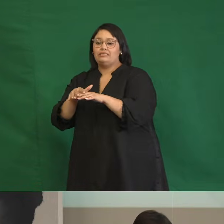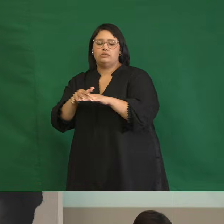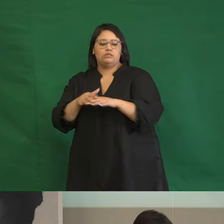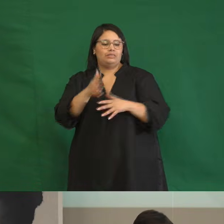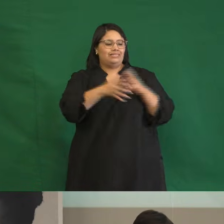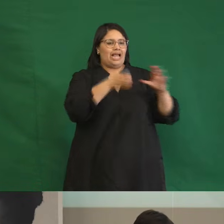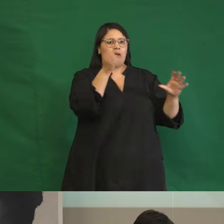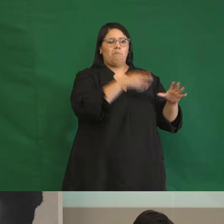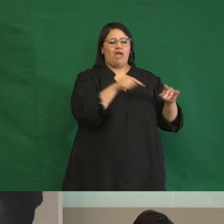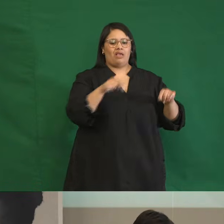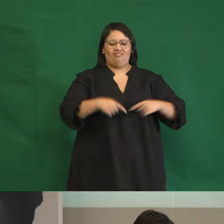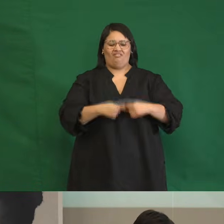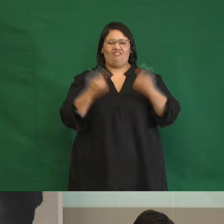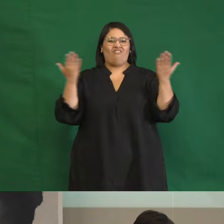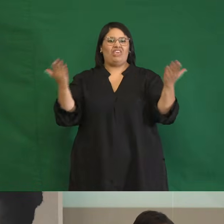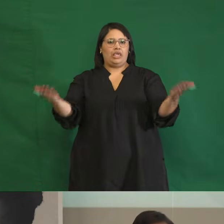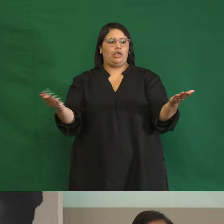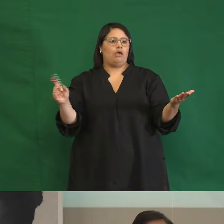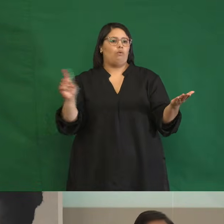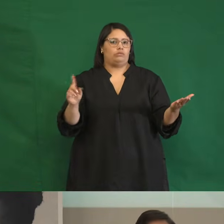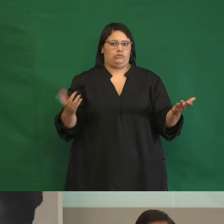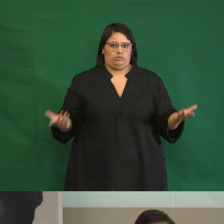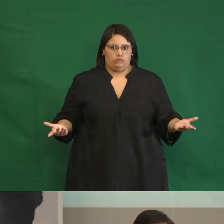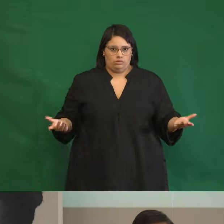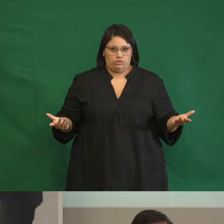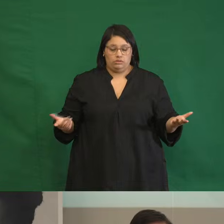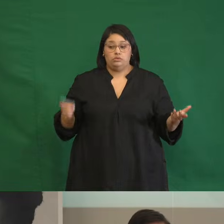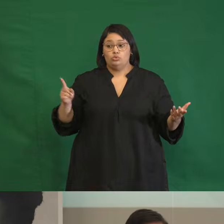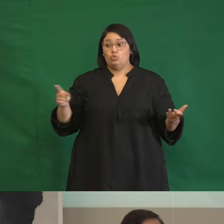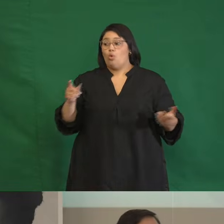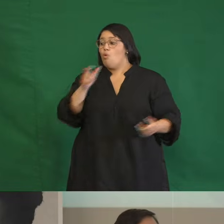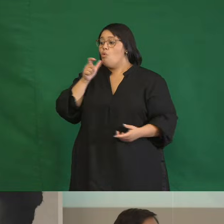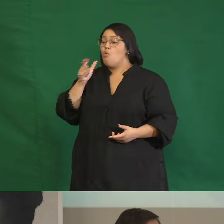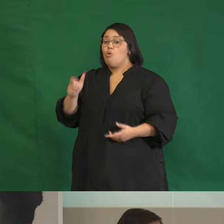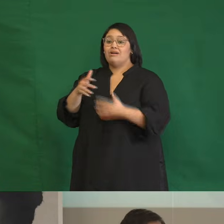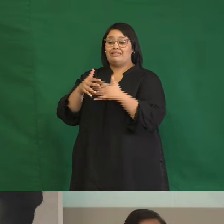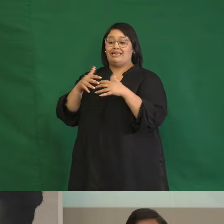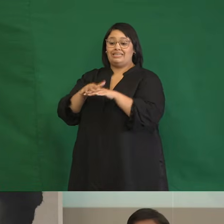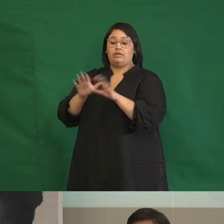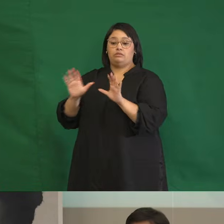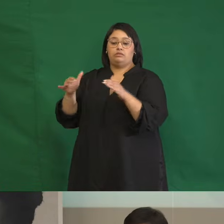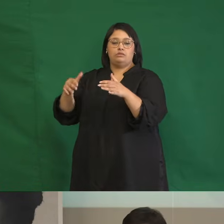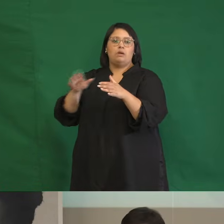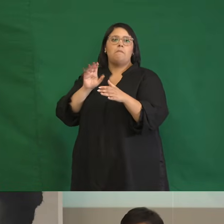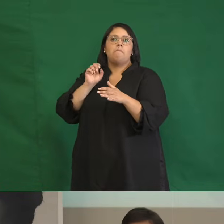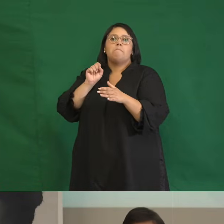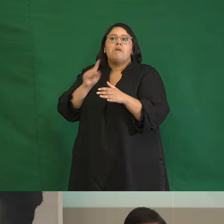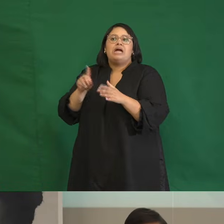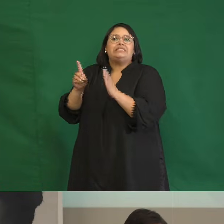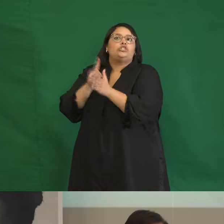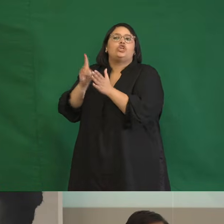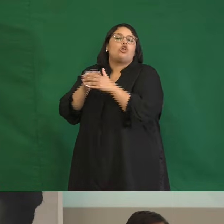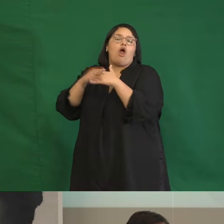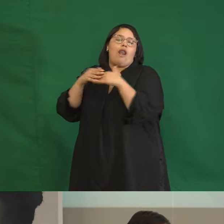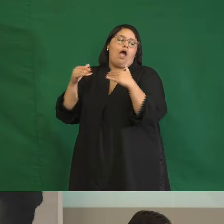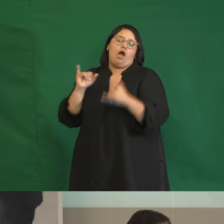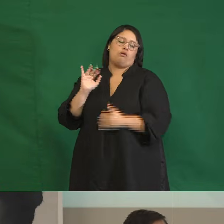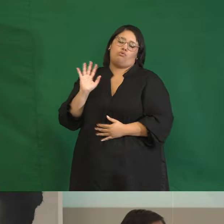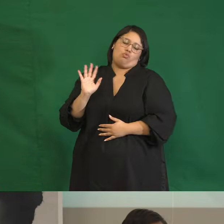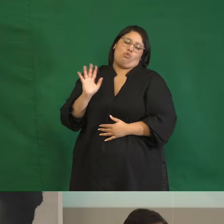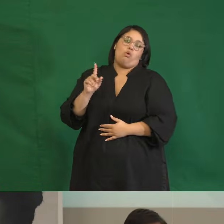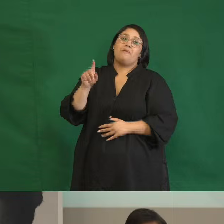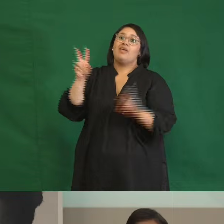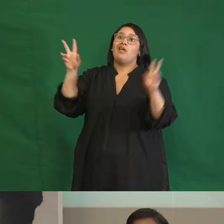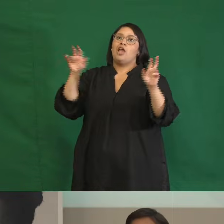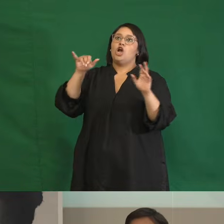sign bank then is. So a WordNet is not just an online dictionary, and I put just